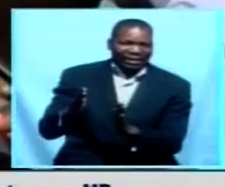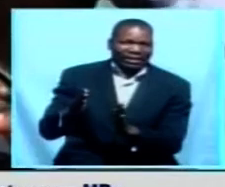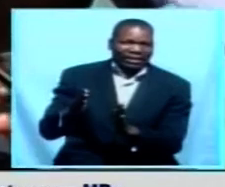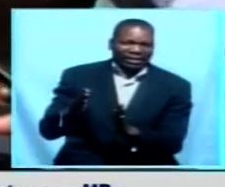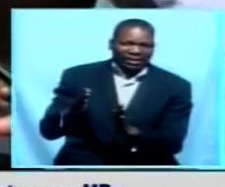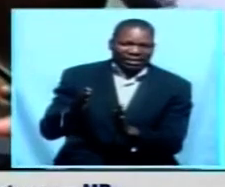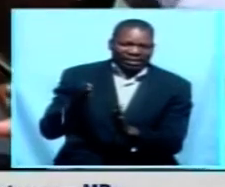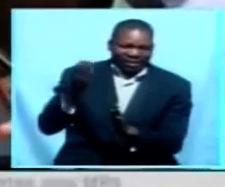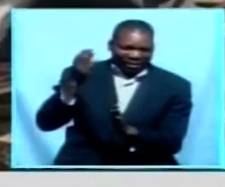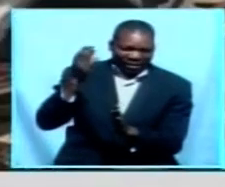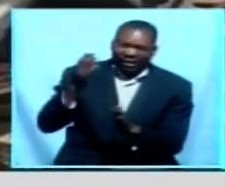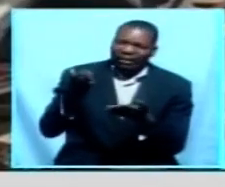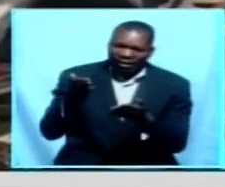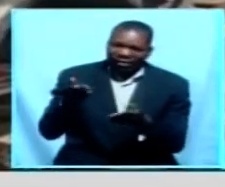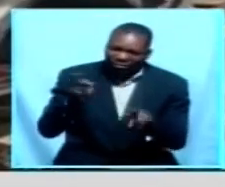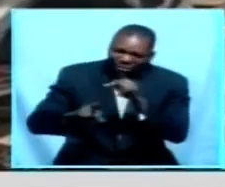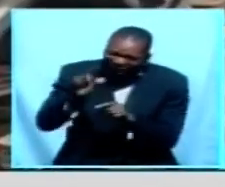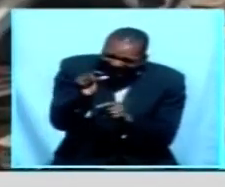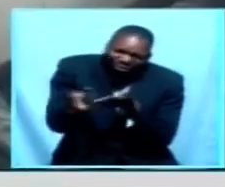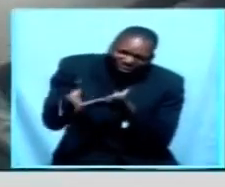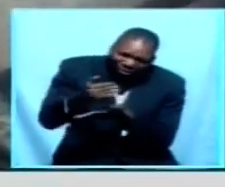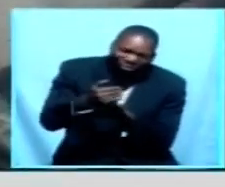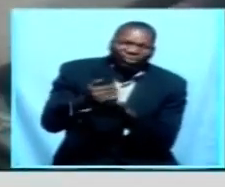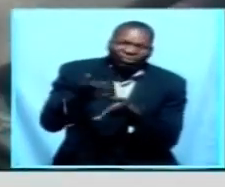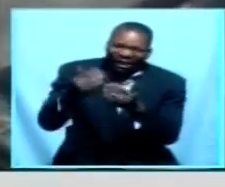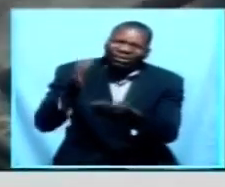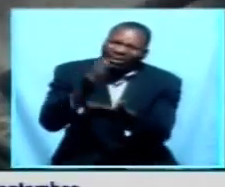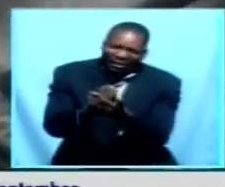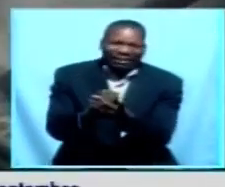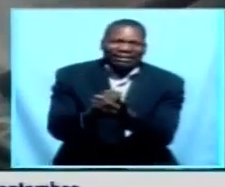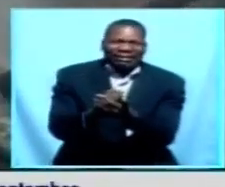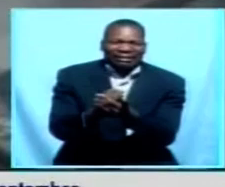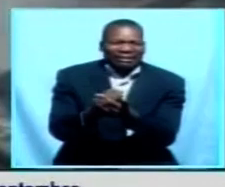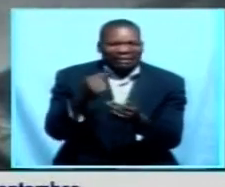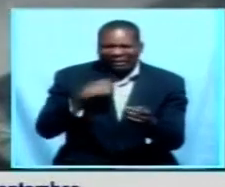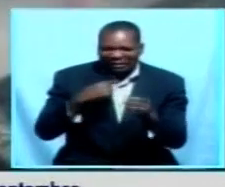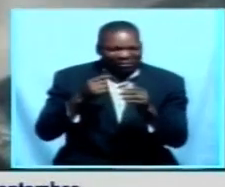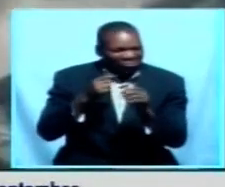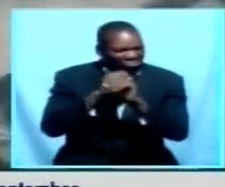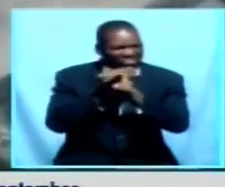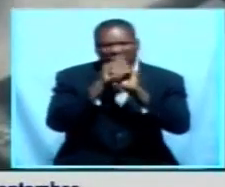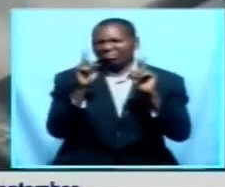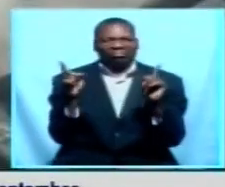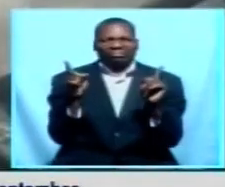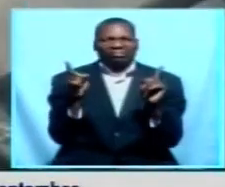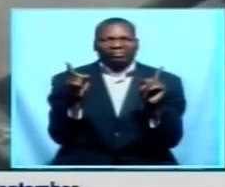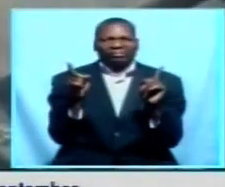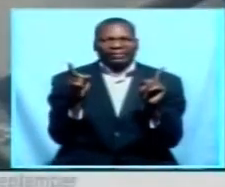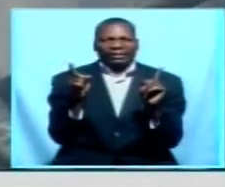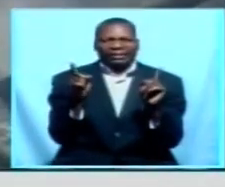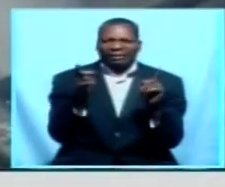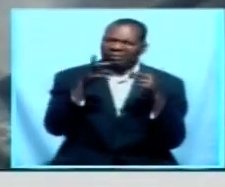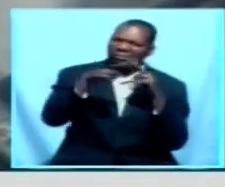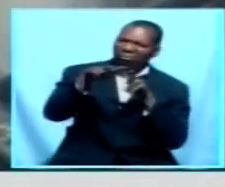from making a little money. And it's actually quite shocking. I'm shocked as I'm standing here today and I'm looking at